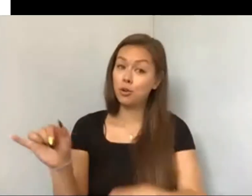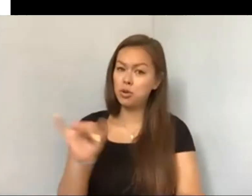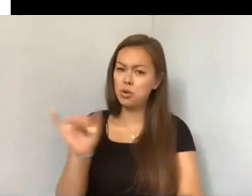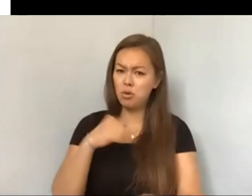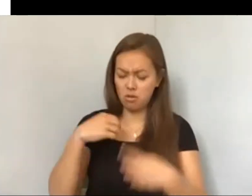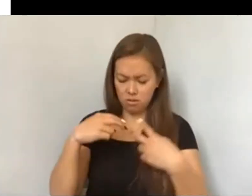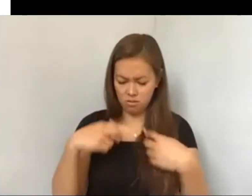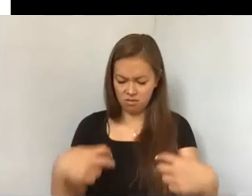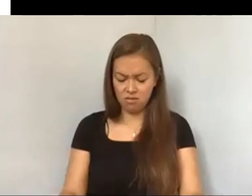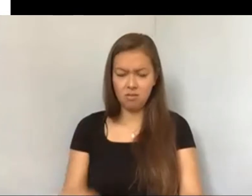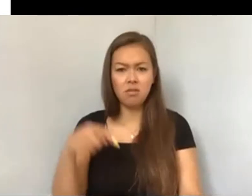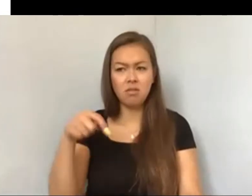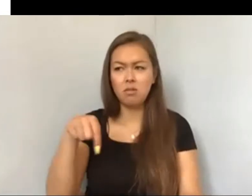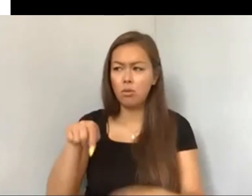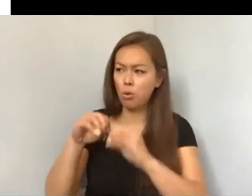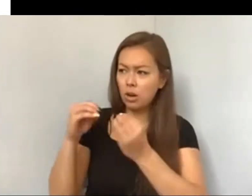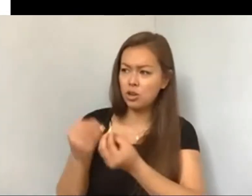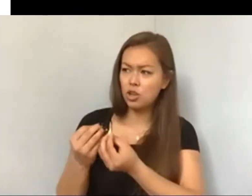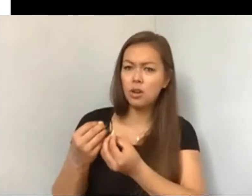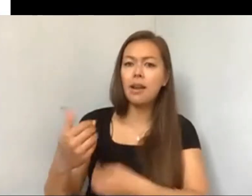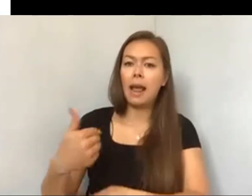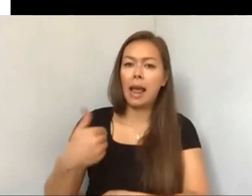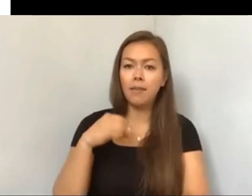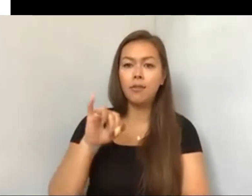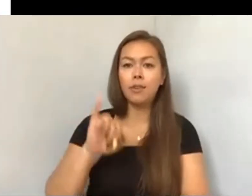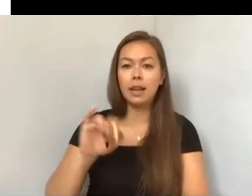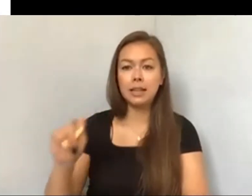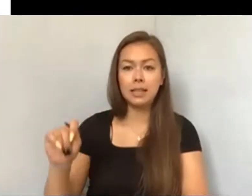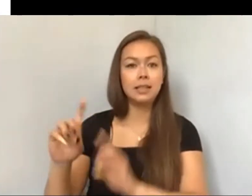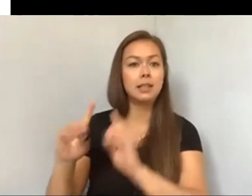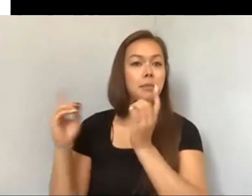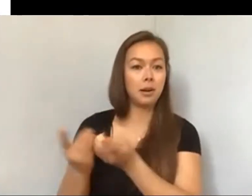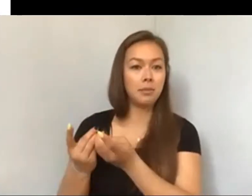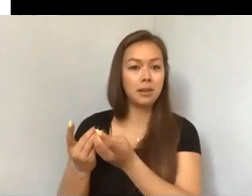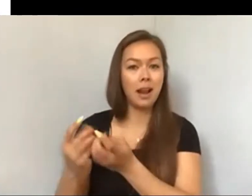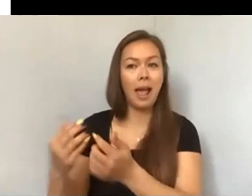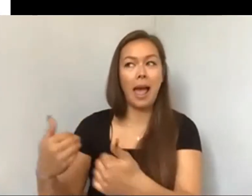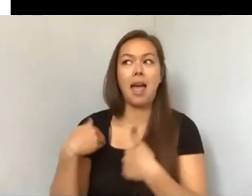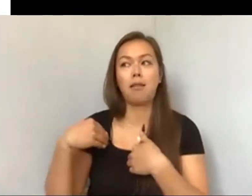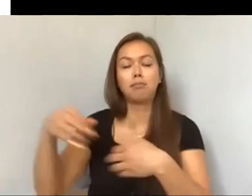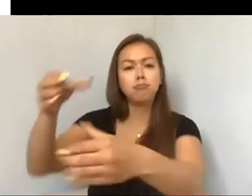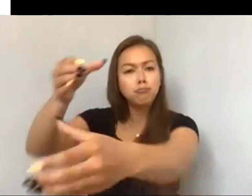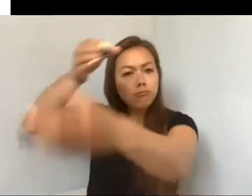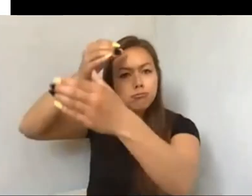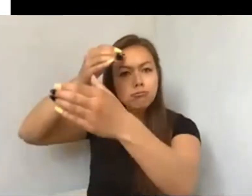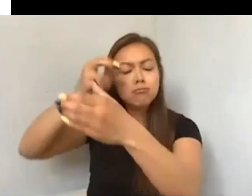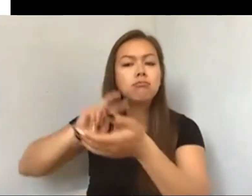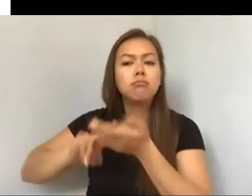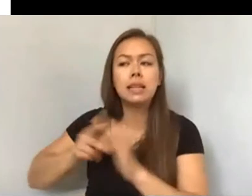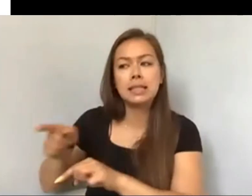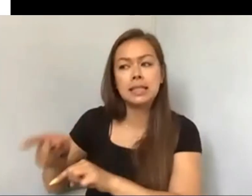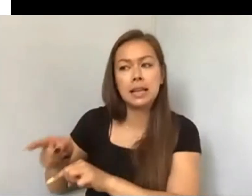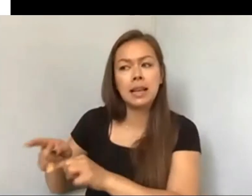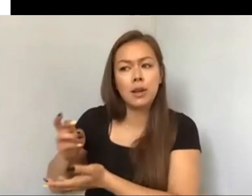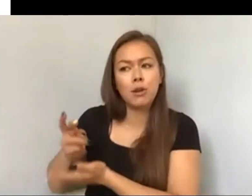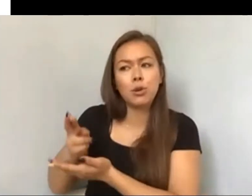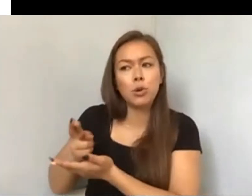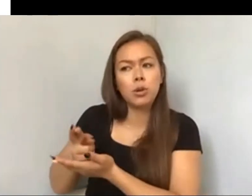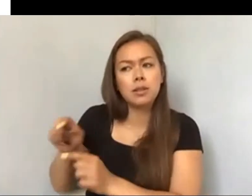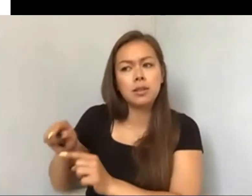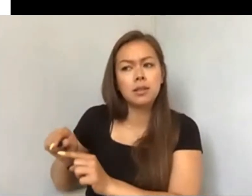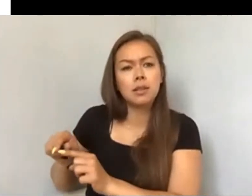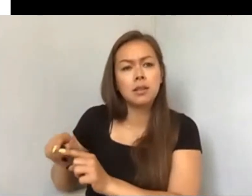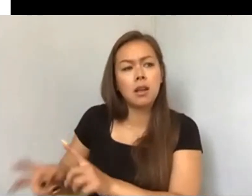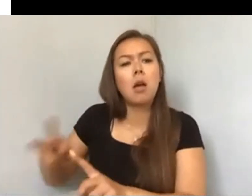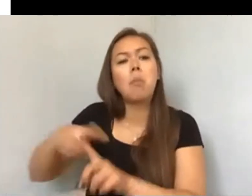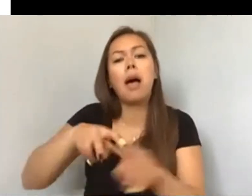department and that sort of knowledge base, how can we make that resource accessible to others? How do we